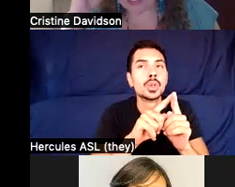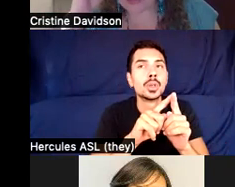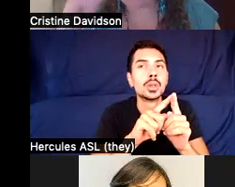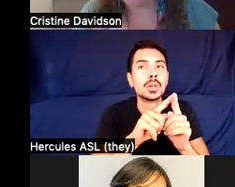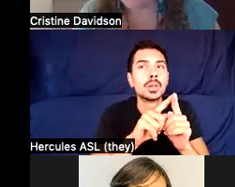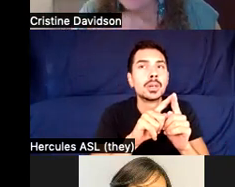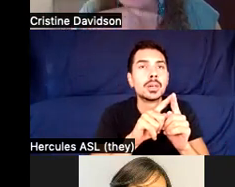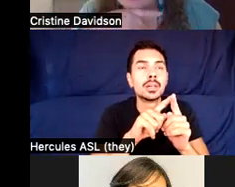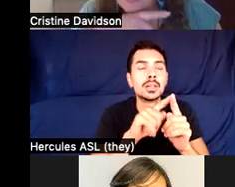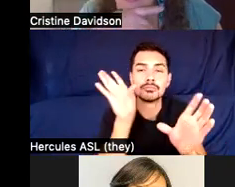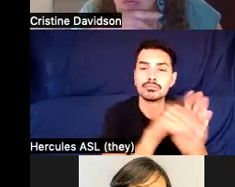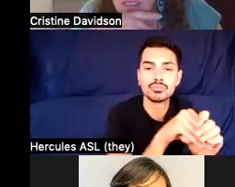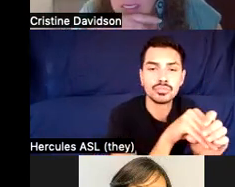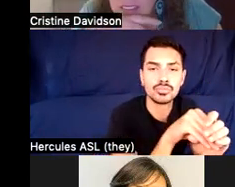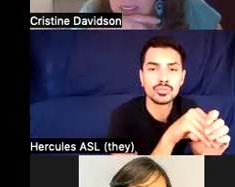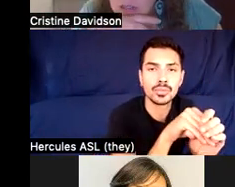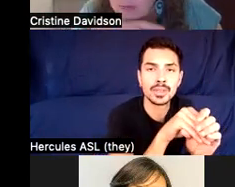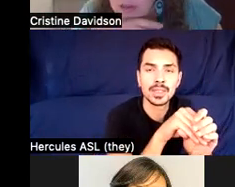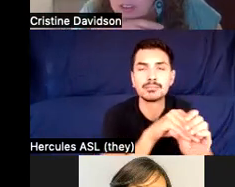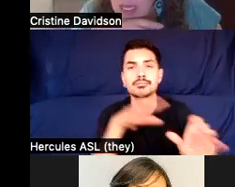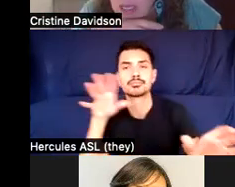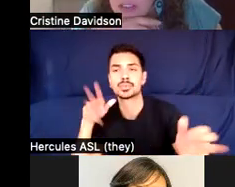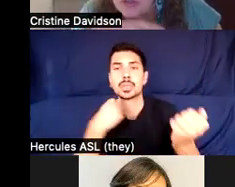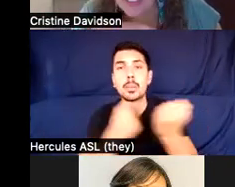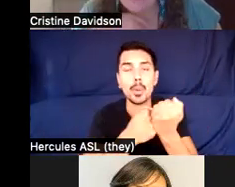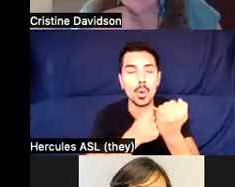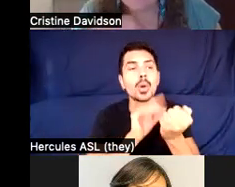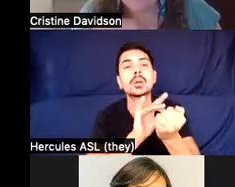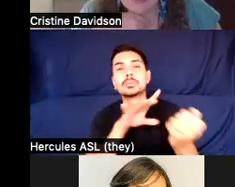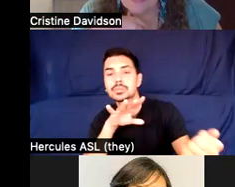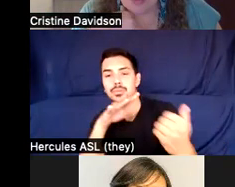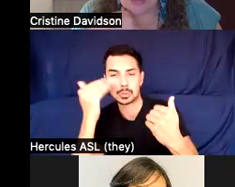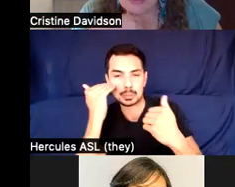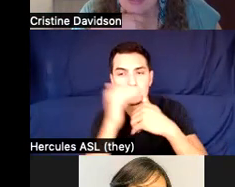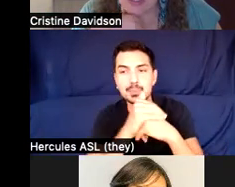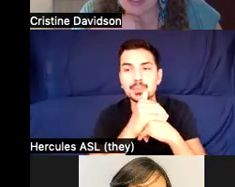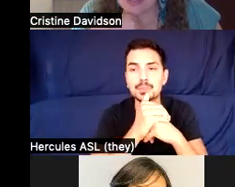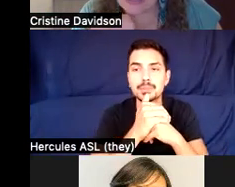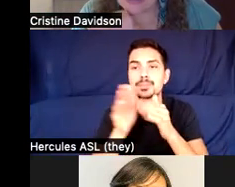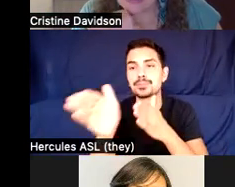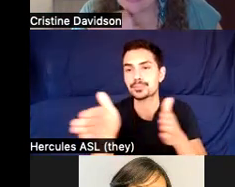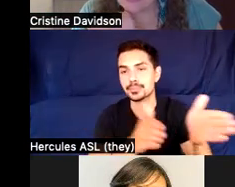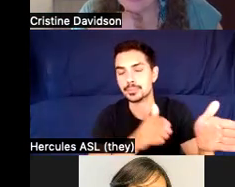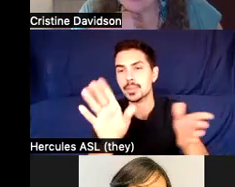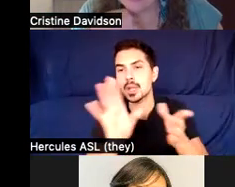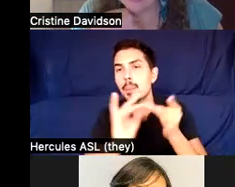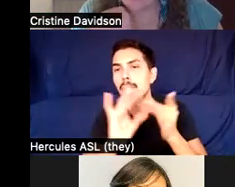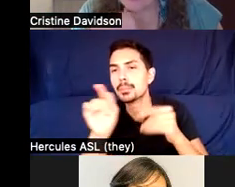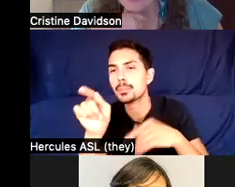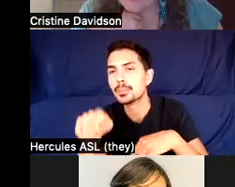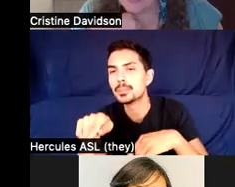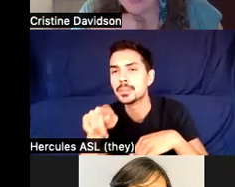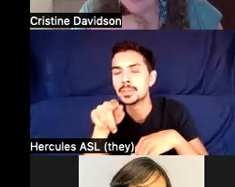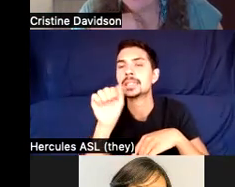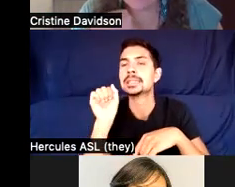our advocacy? Elias said, you've been through a lot and you can absolutely take a break as much as you need to heal. And how